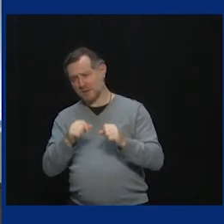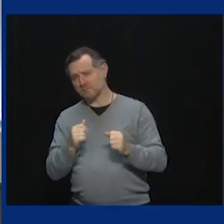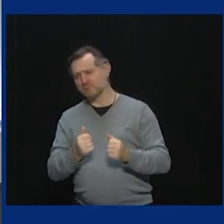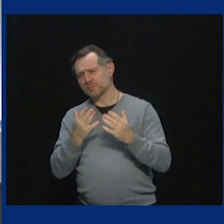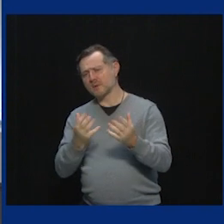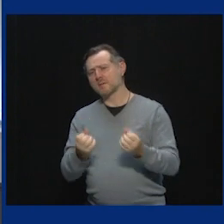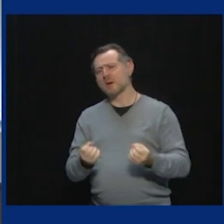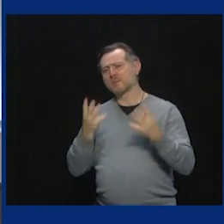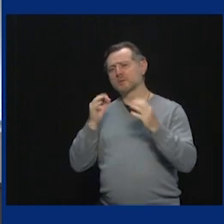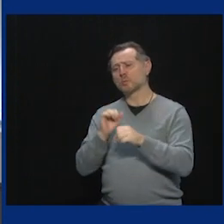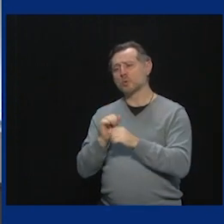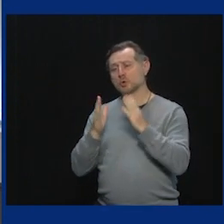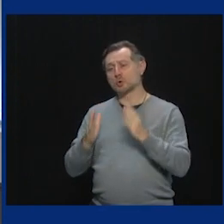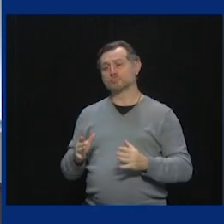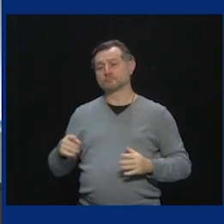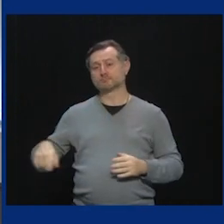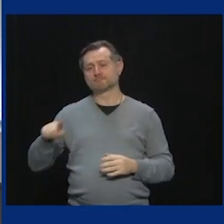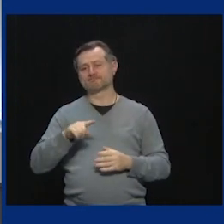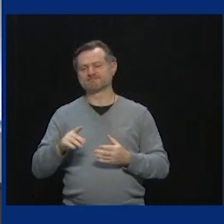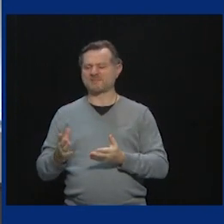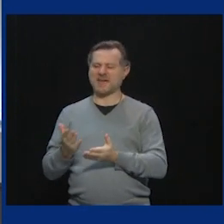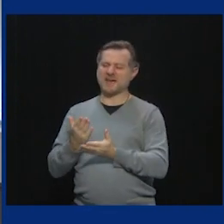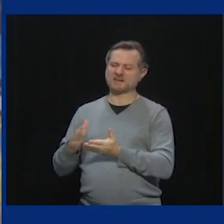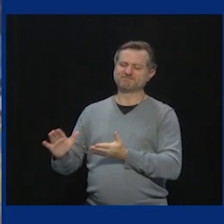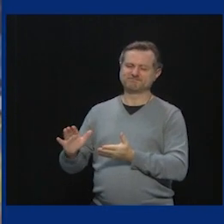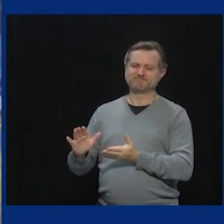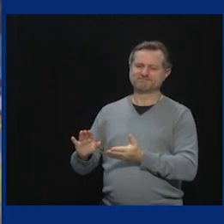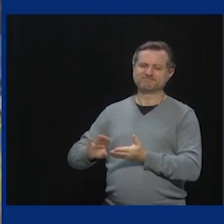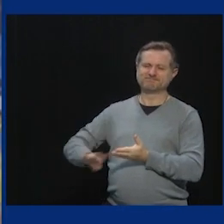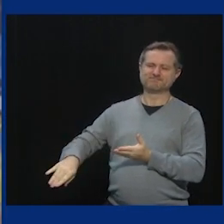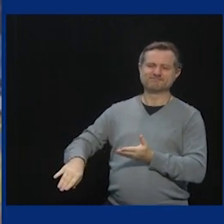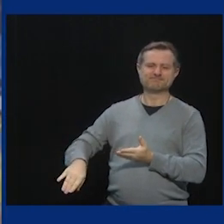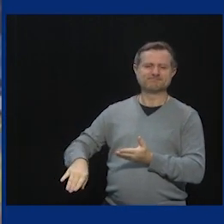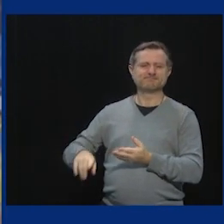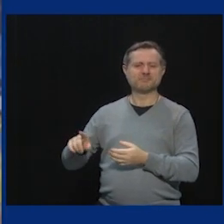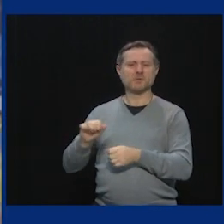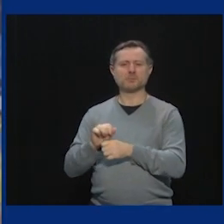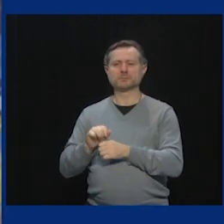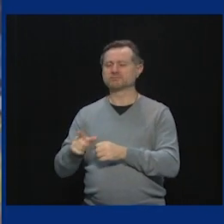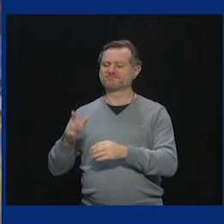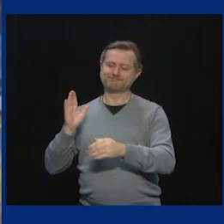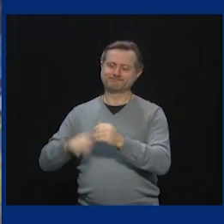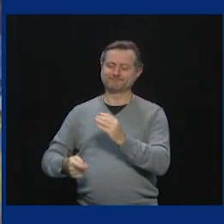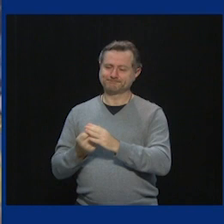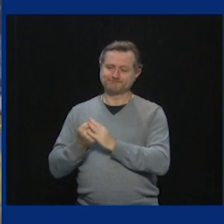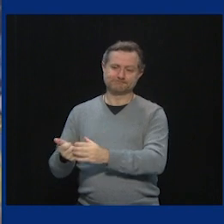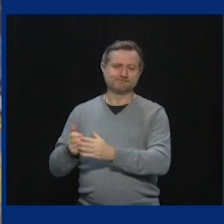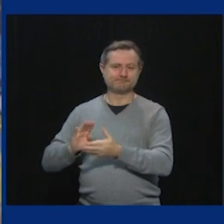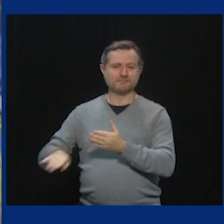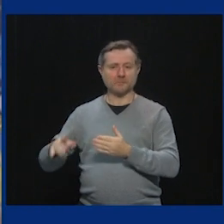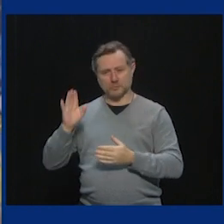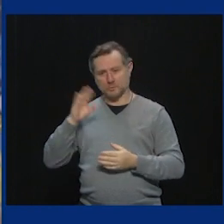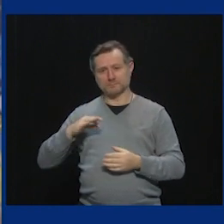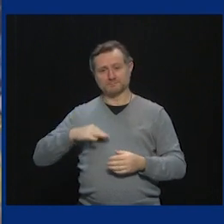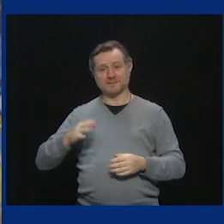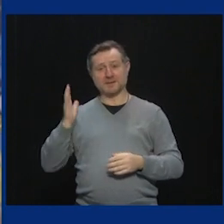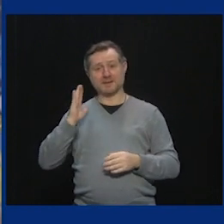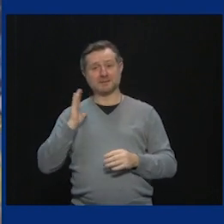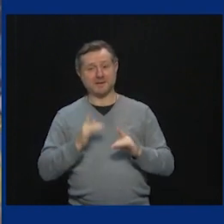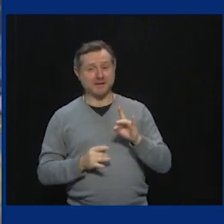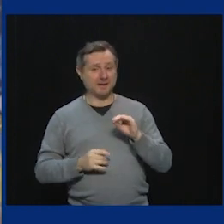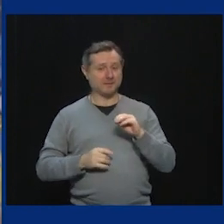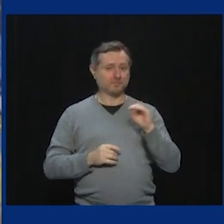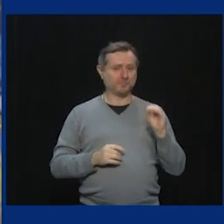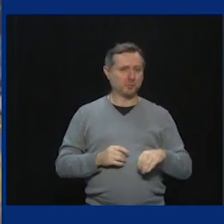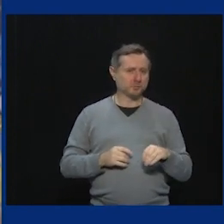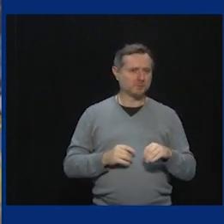have been dismissed or separated from their jobs as a result of non-compliance? I know we've got the 8% number. 2,